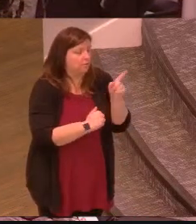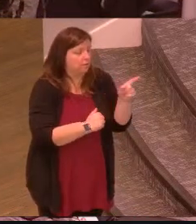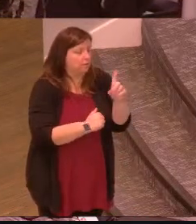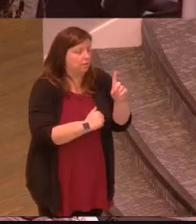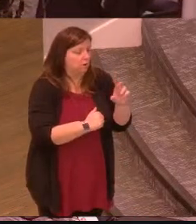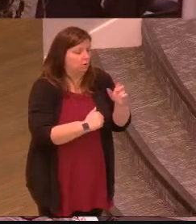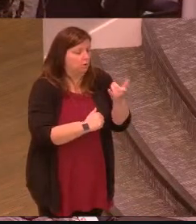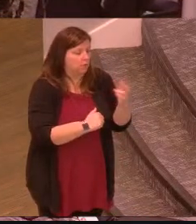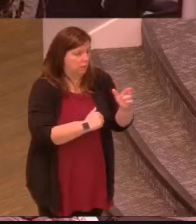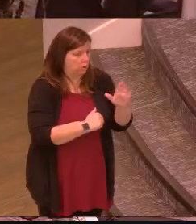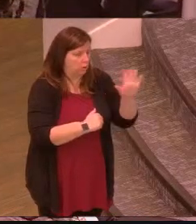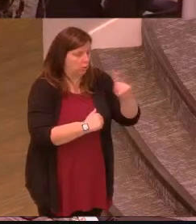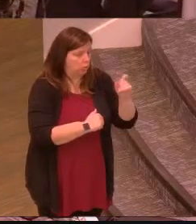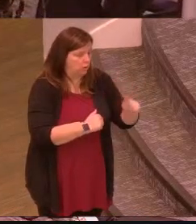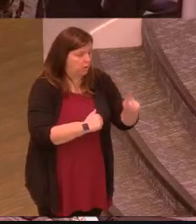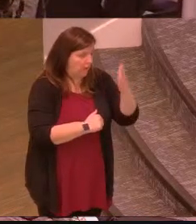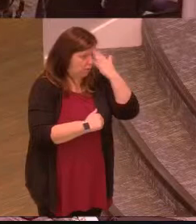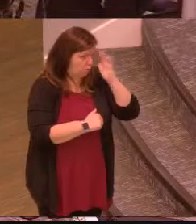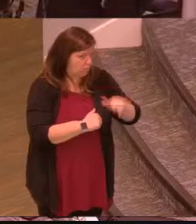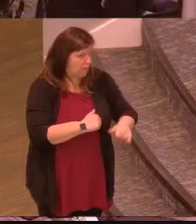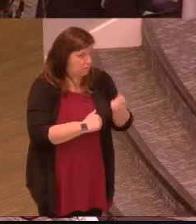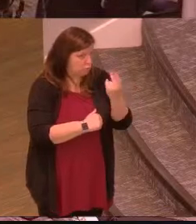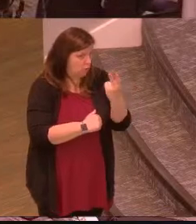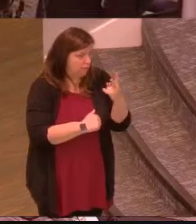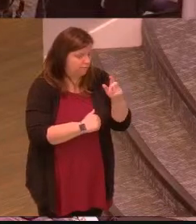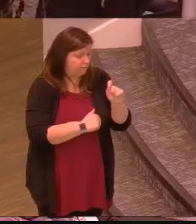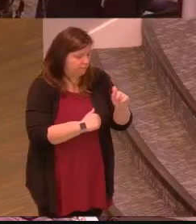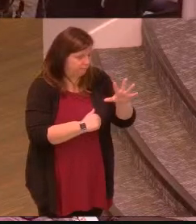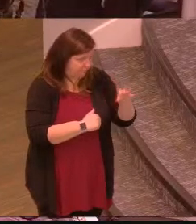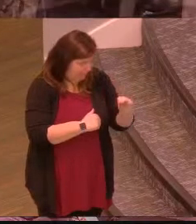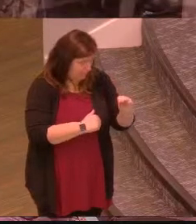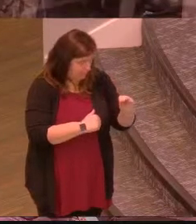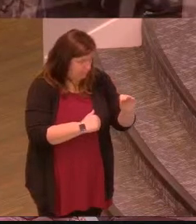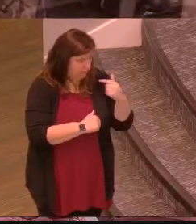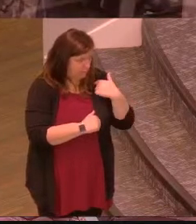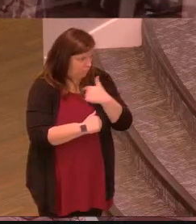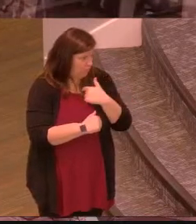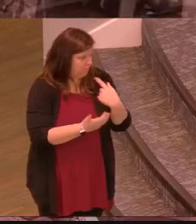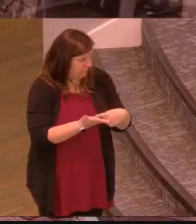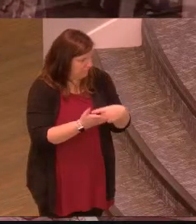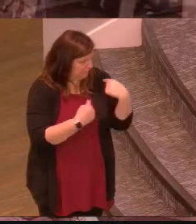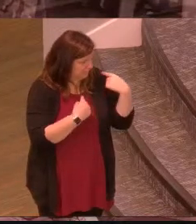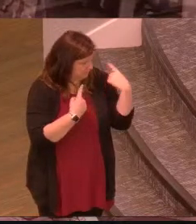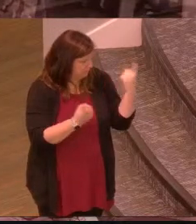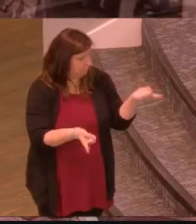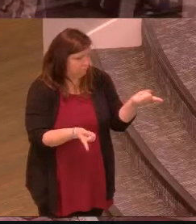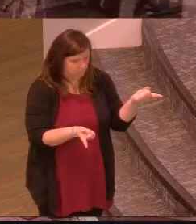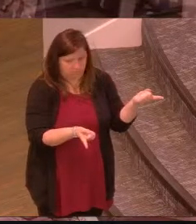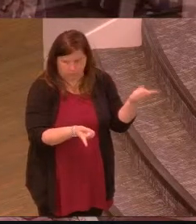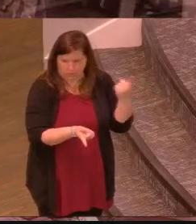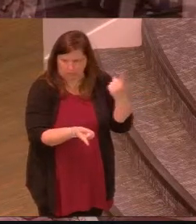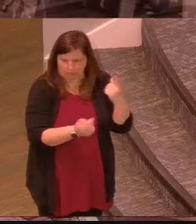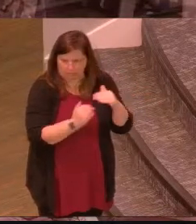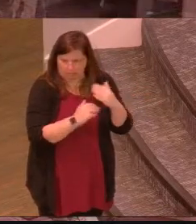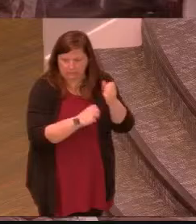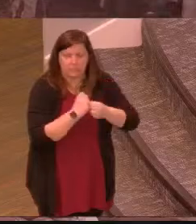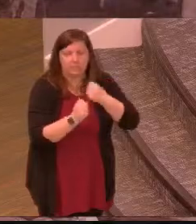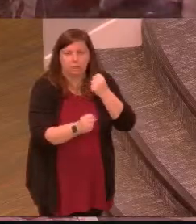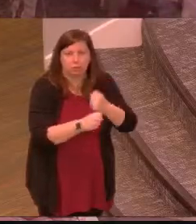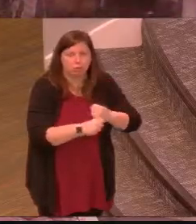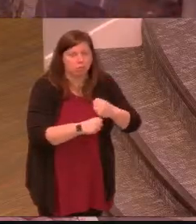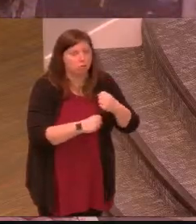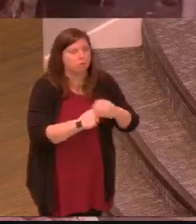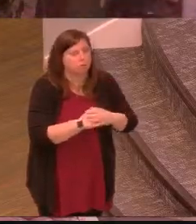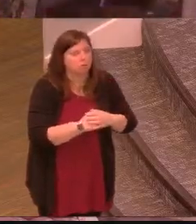that 1250, that seems to be this conversation that we've been having for at least the year that I've been here. I